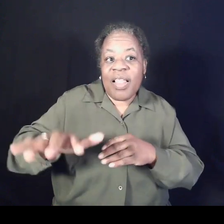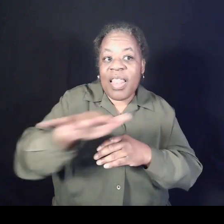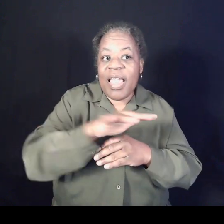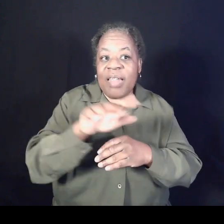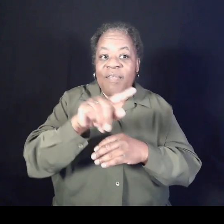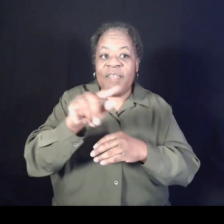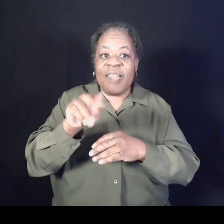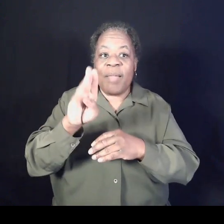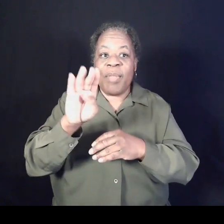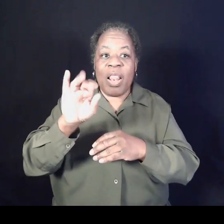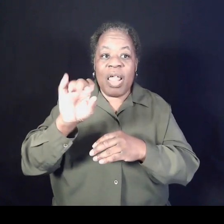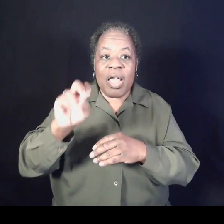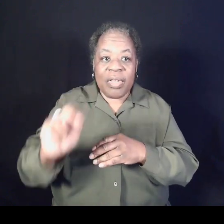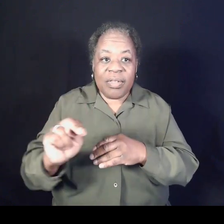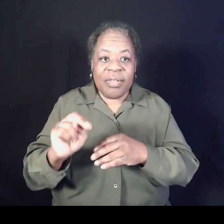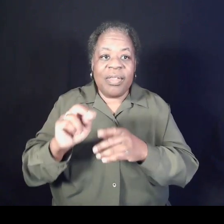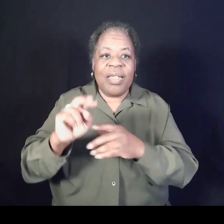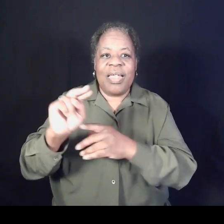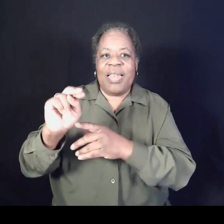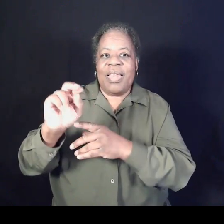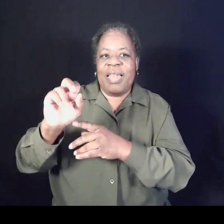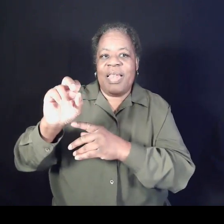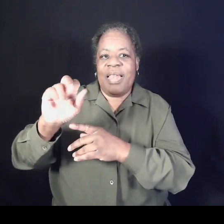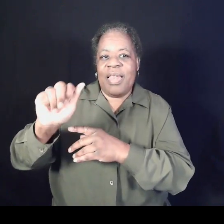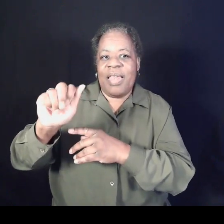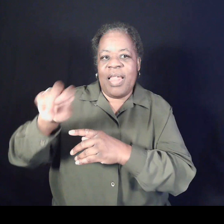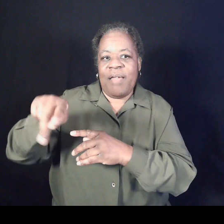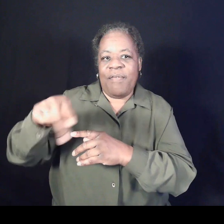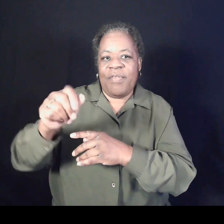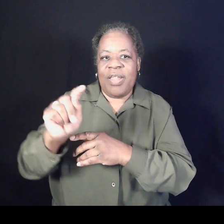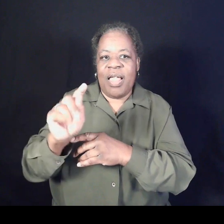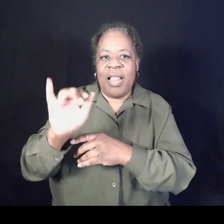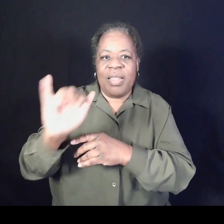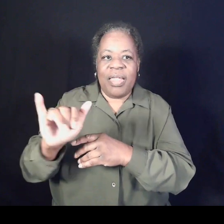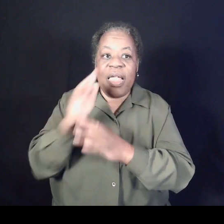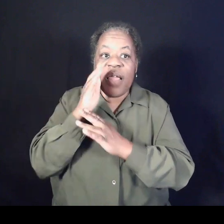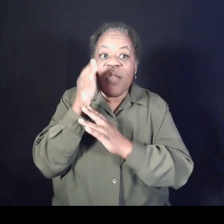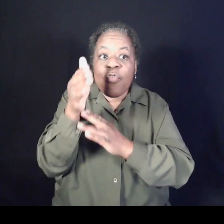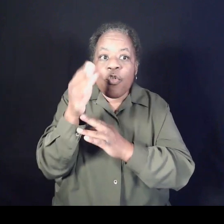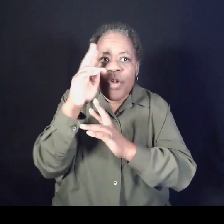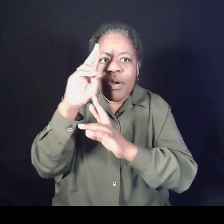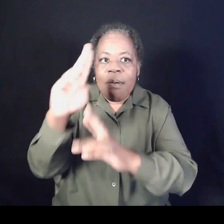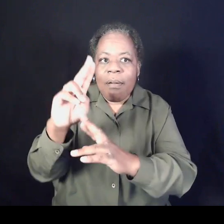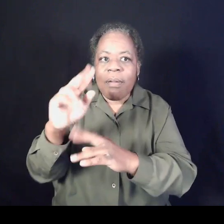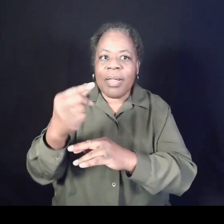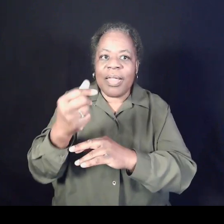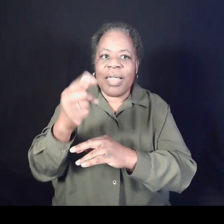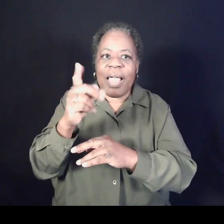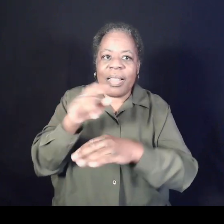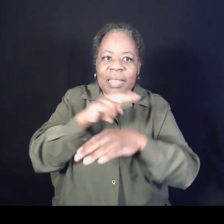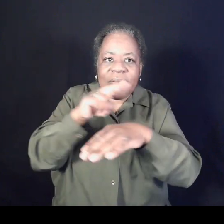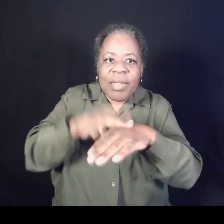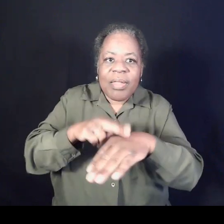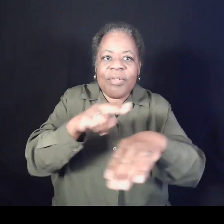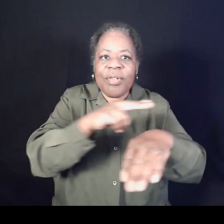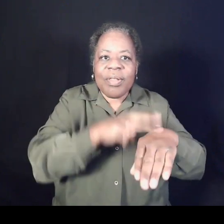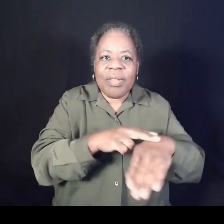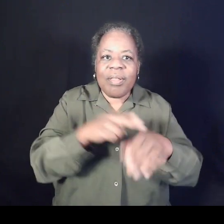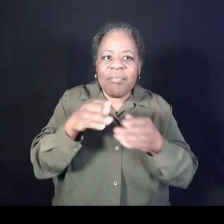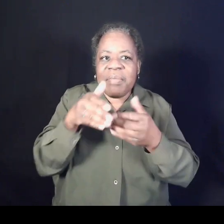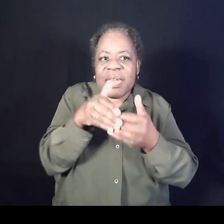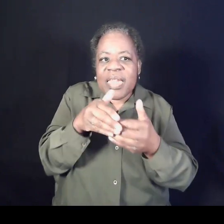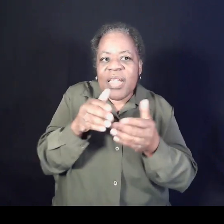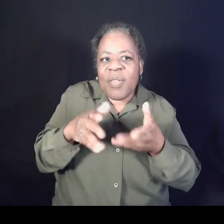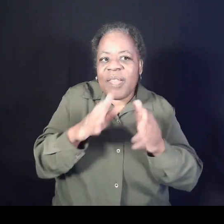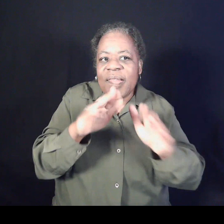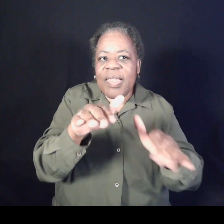Naphtali. But in the future, he will honor Galilee of the Gentiles by the way of the seas along the Jordan. The people